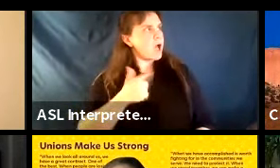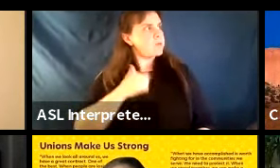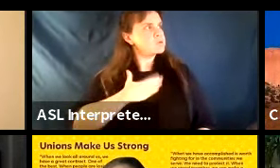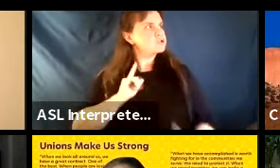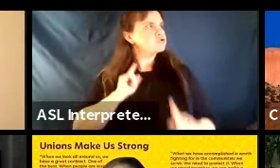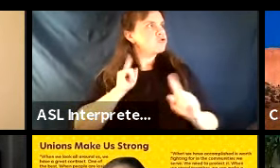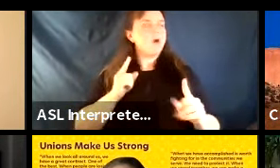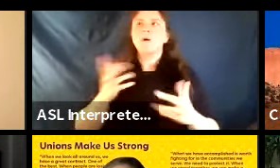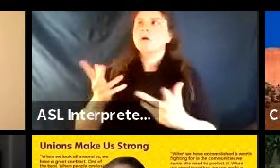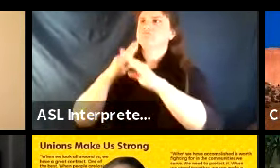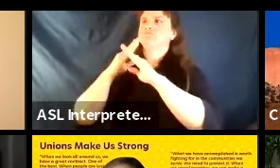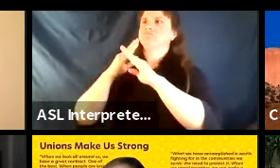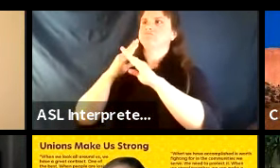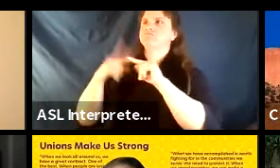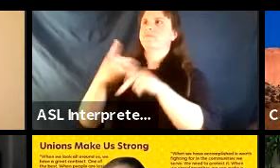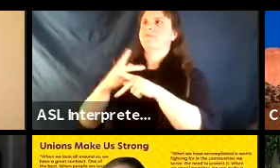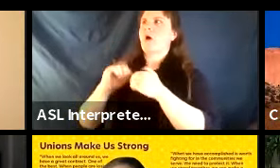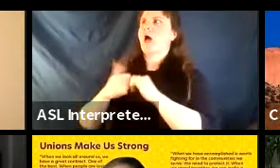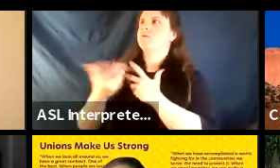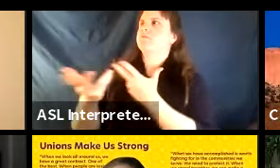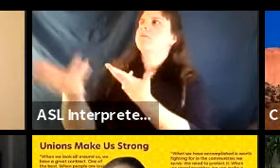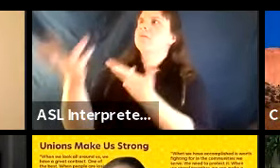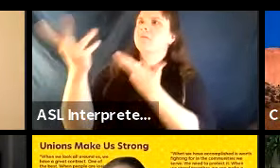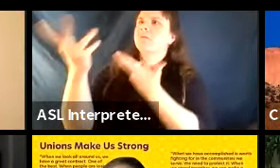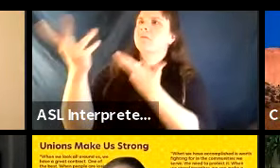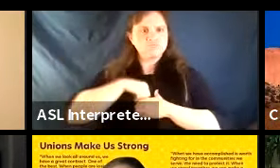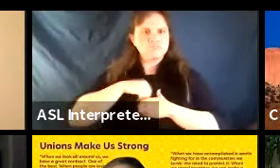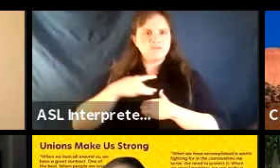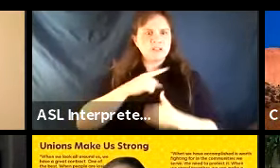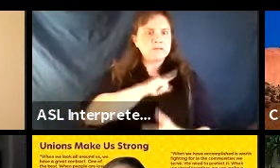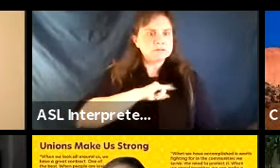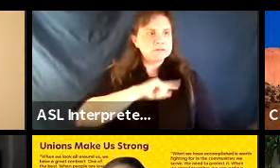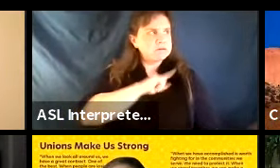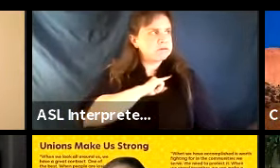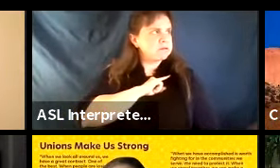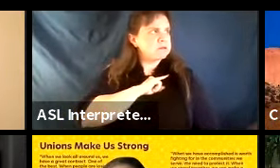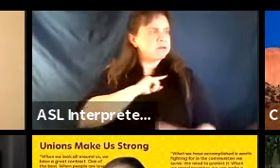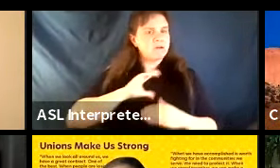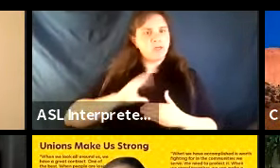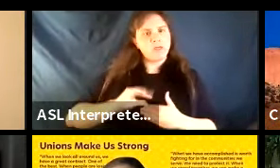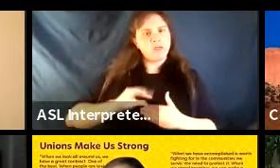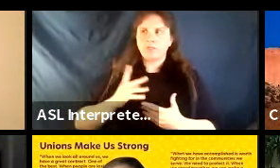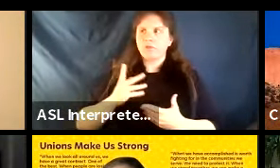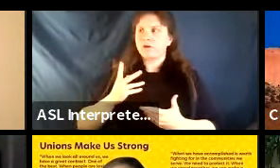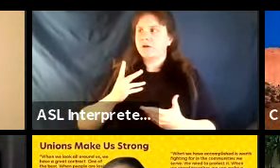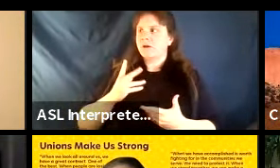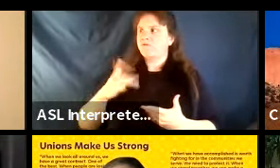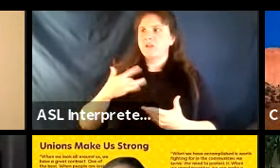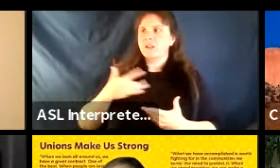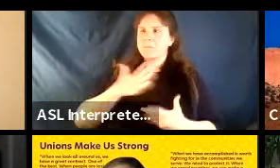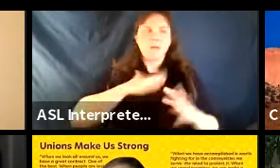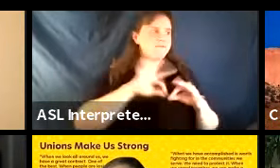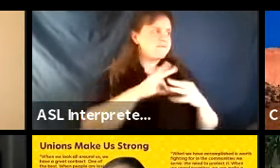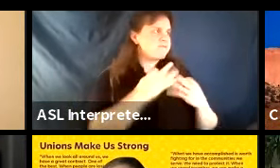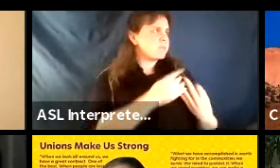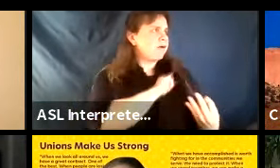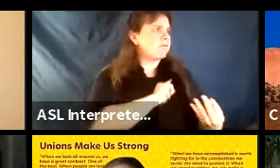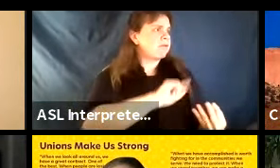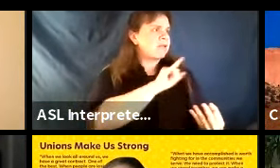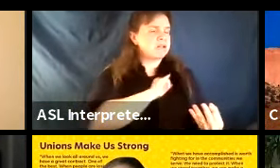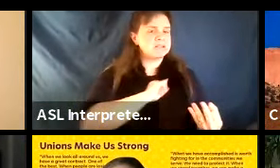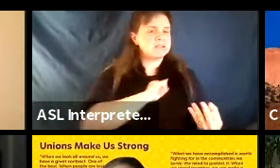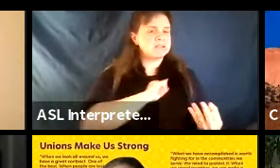make it. And then they feel internalized guilt, their family members feel guilty, and there's a sense of demoralization, again, from